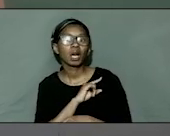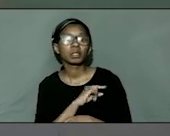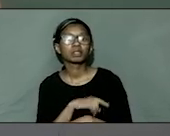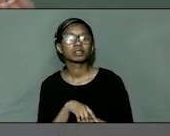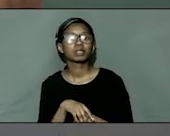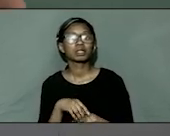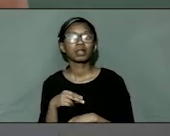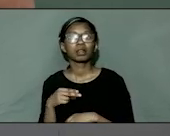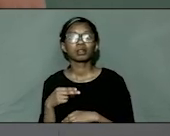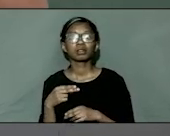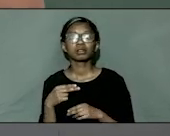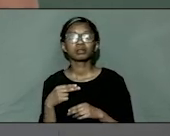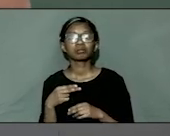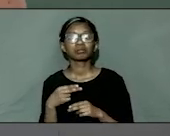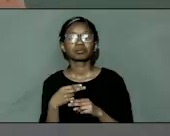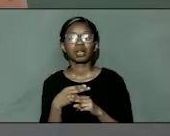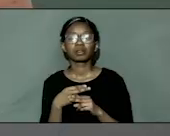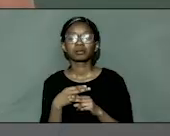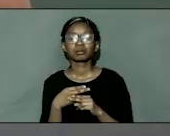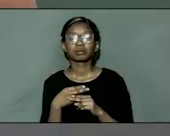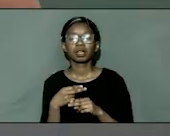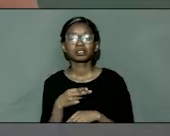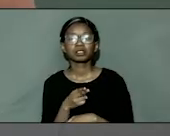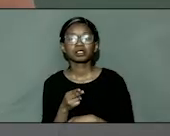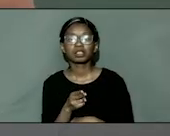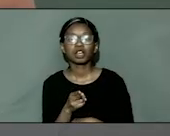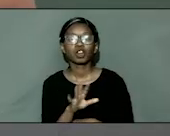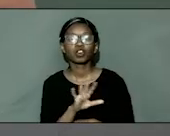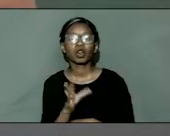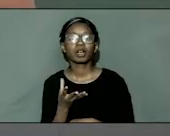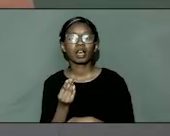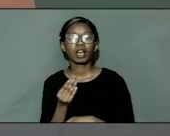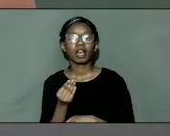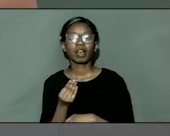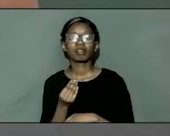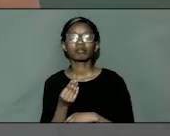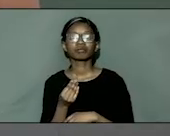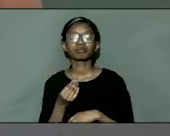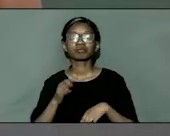not have what? Legs, ne? Why don't